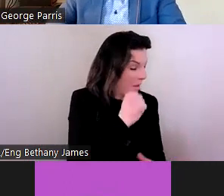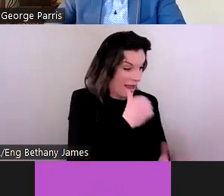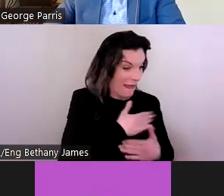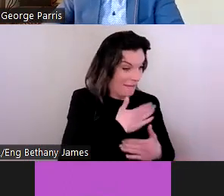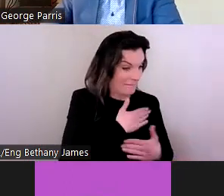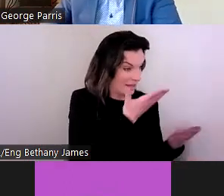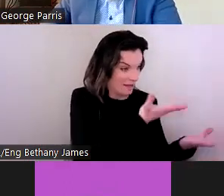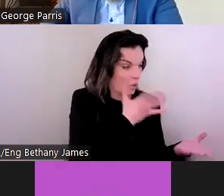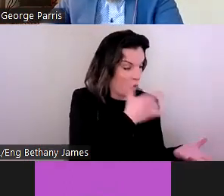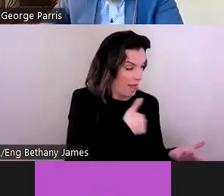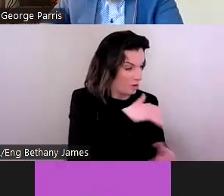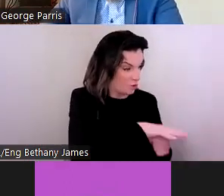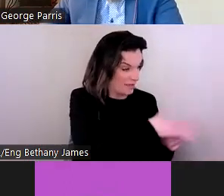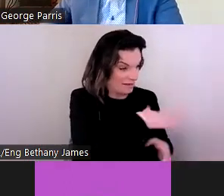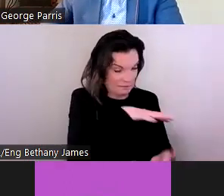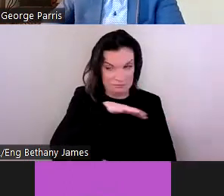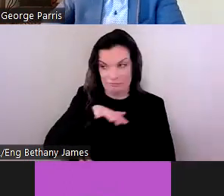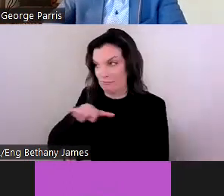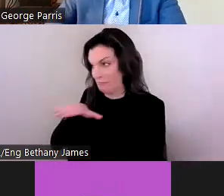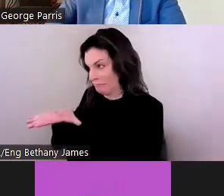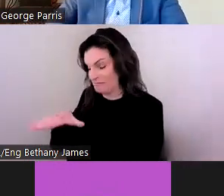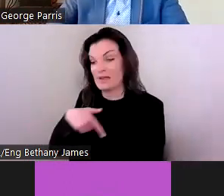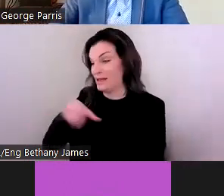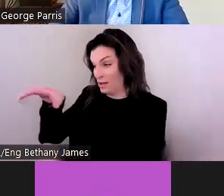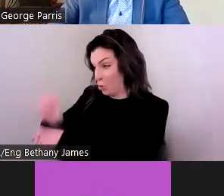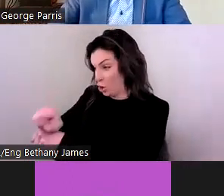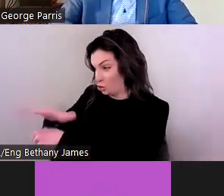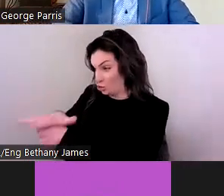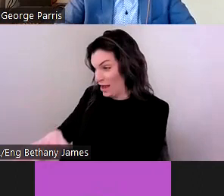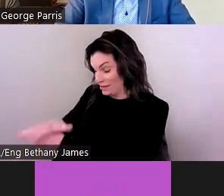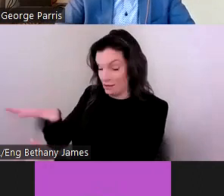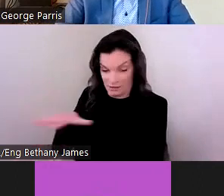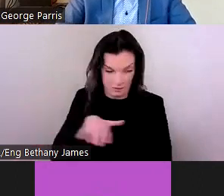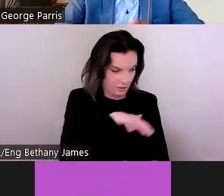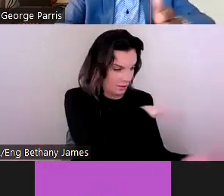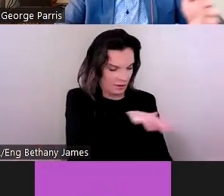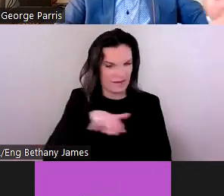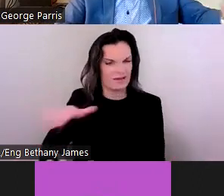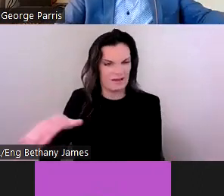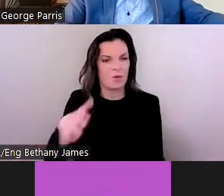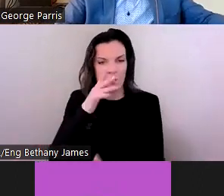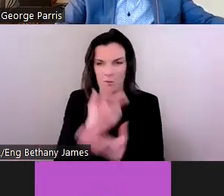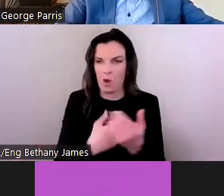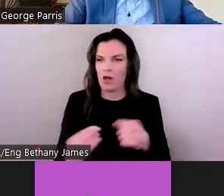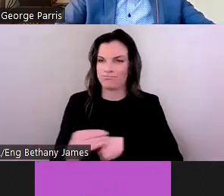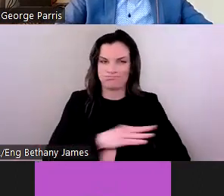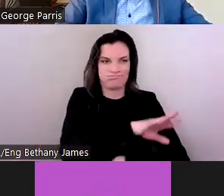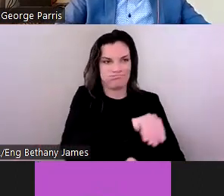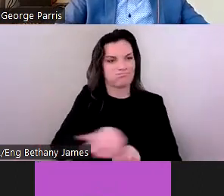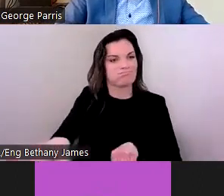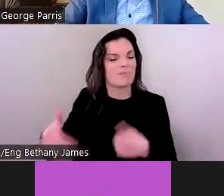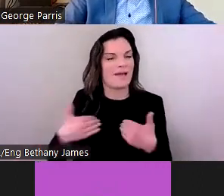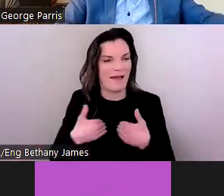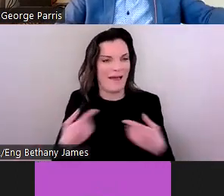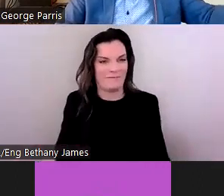If you're not doing well in your work environment and you're having stresses at work, those stresses are going to